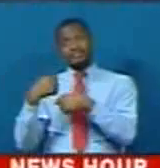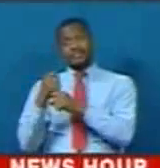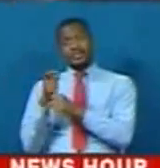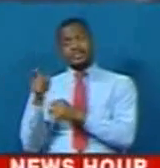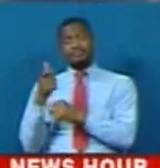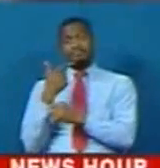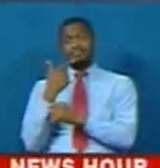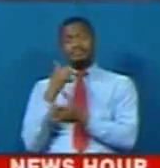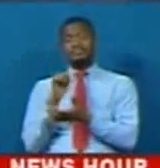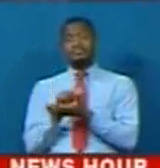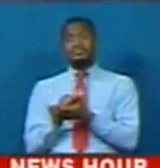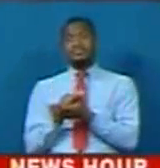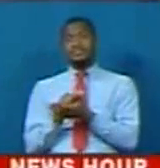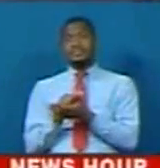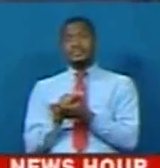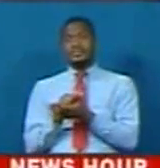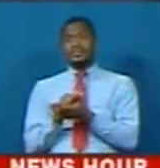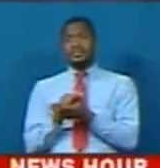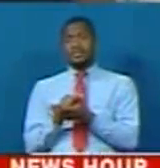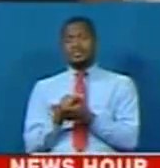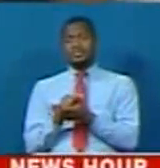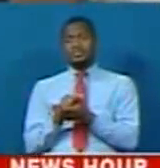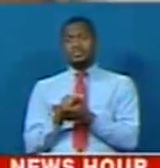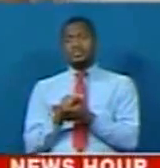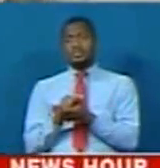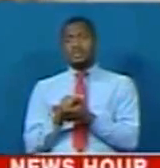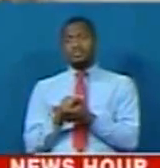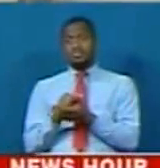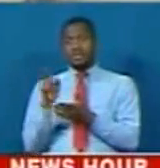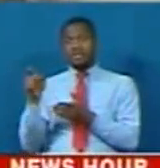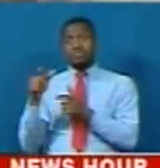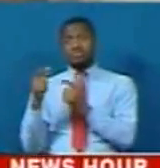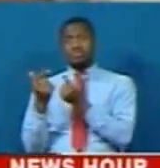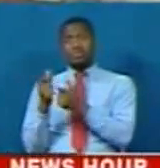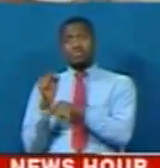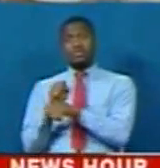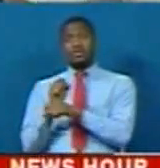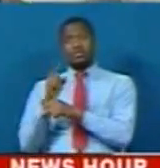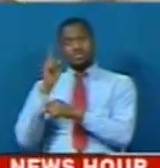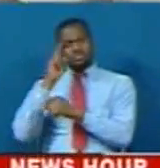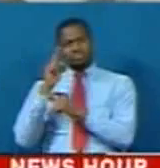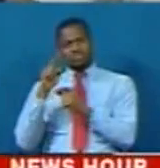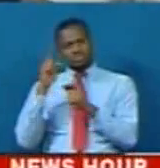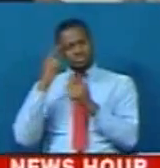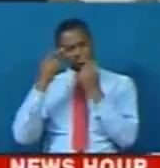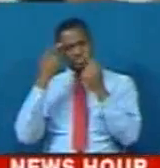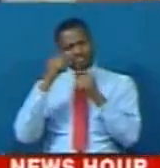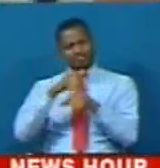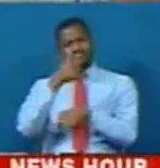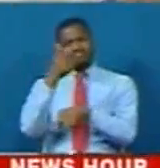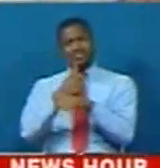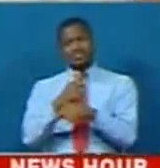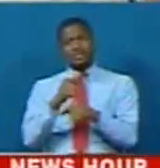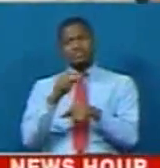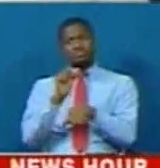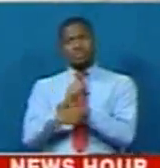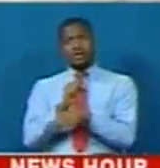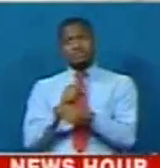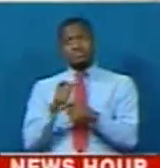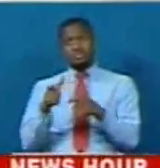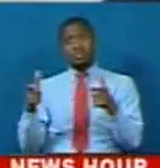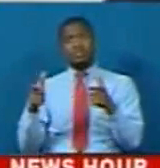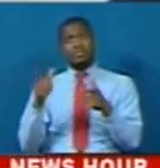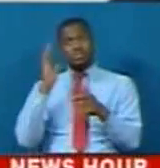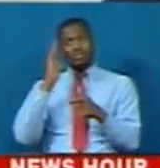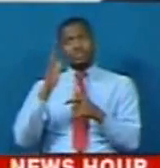Mr. Nitin Seth and Mr. Arijit Chaudhry, said the company will consider setting up an assembly plant here in Ghana if